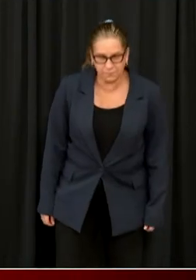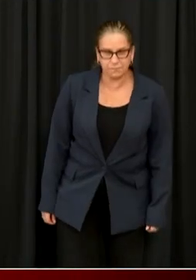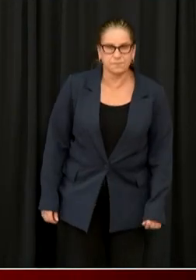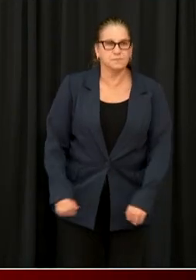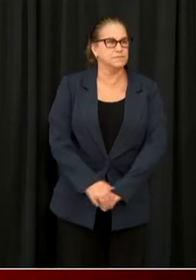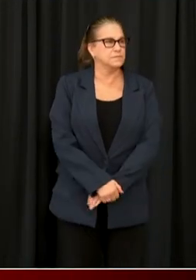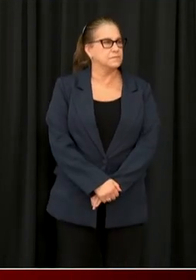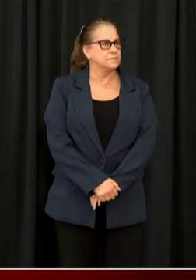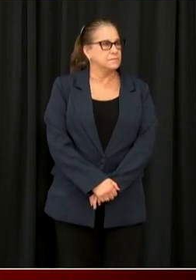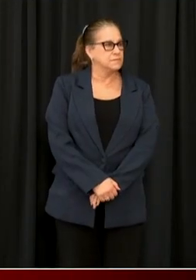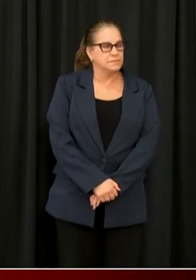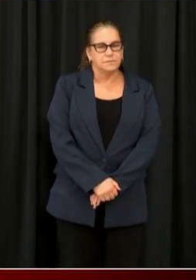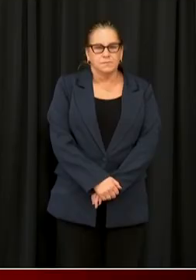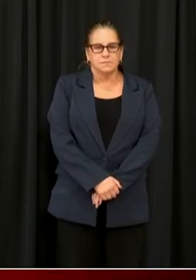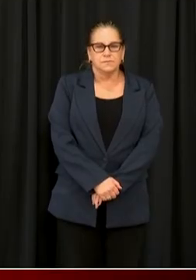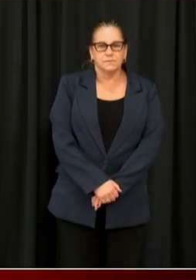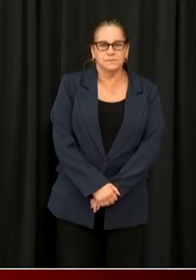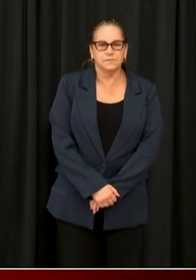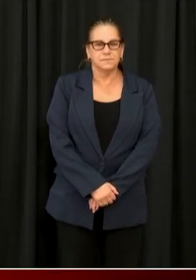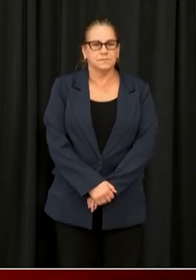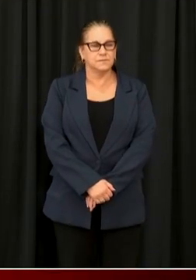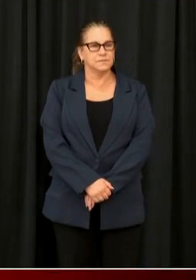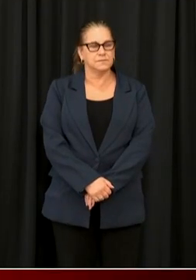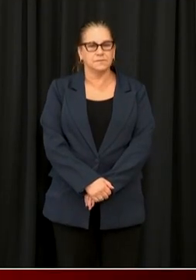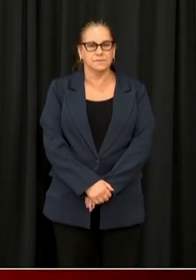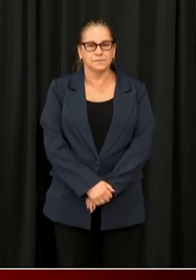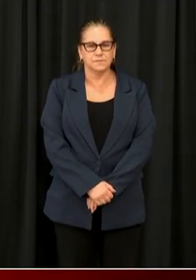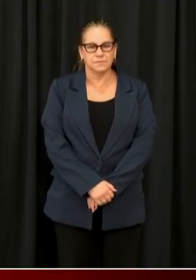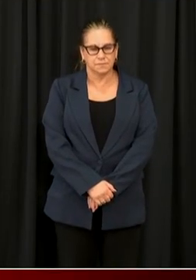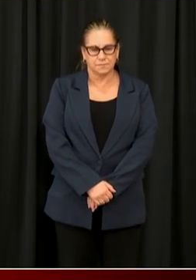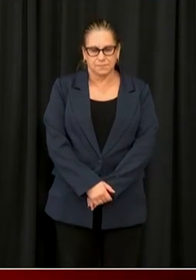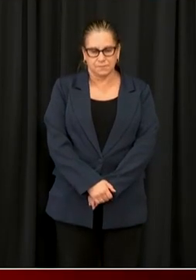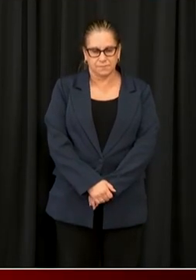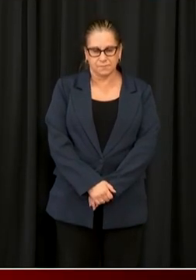Test 1, 2, 3, 4, 5, 6. Okay.